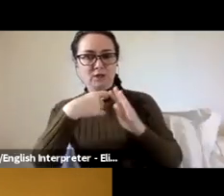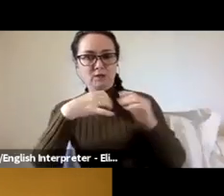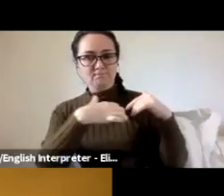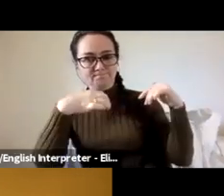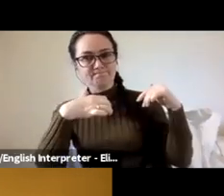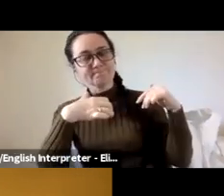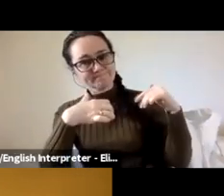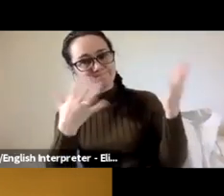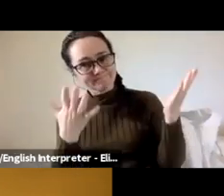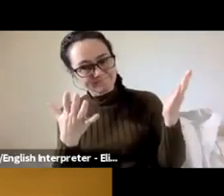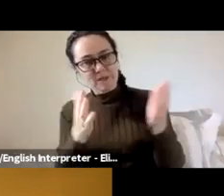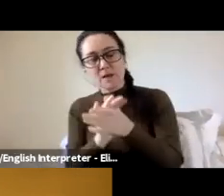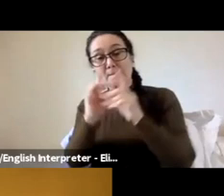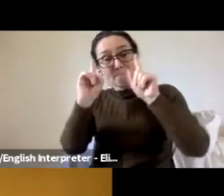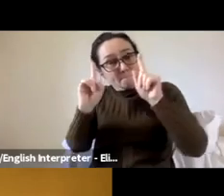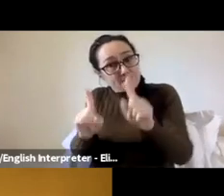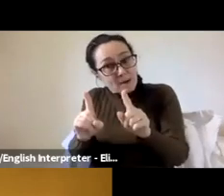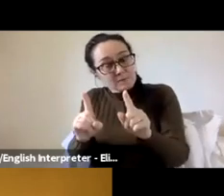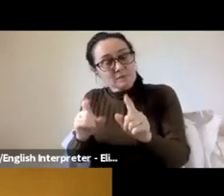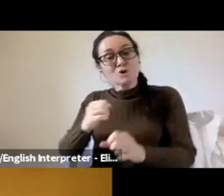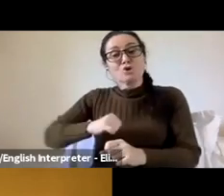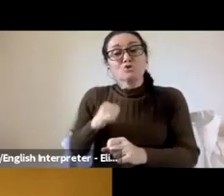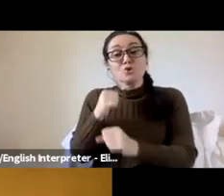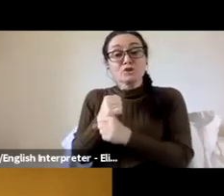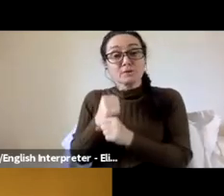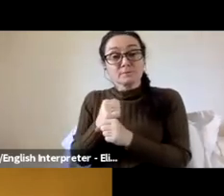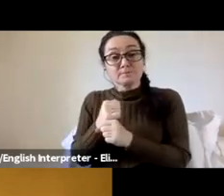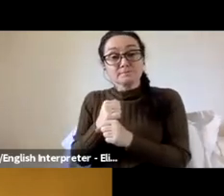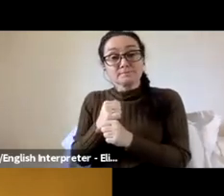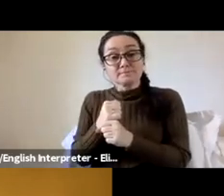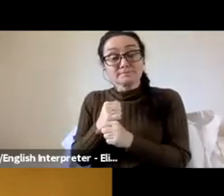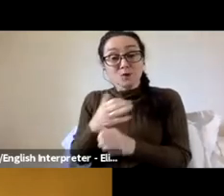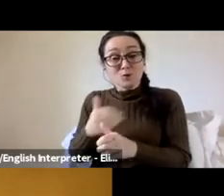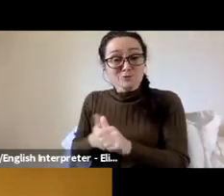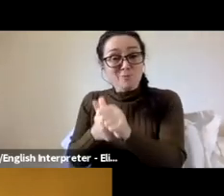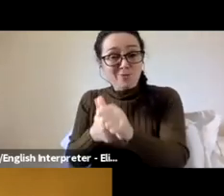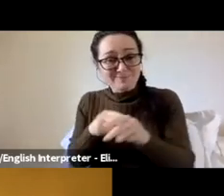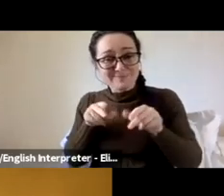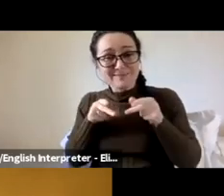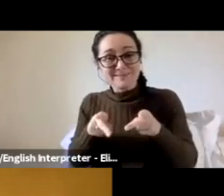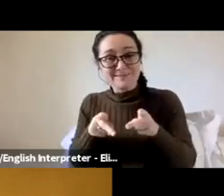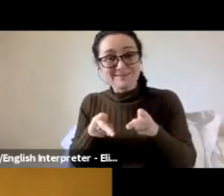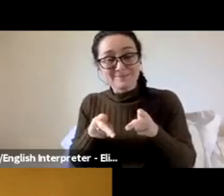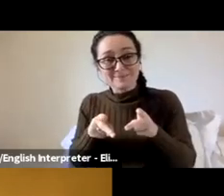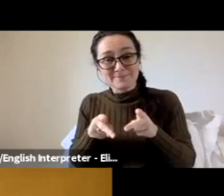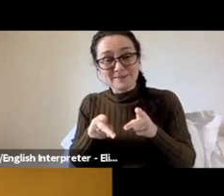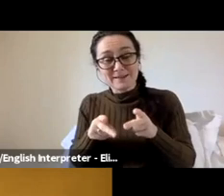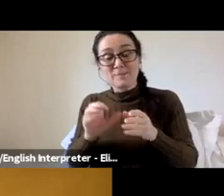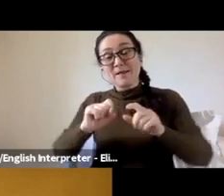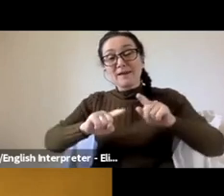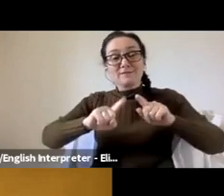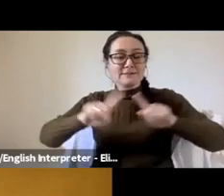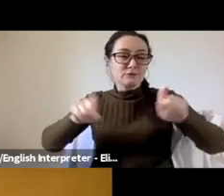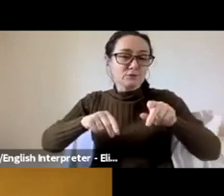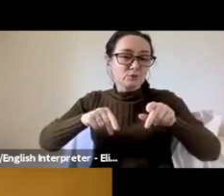But, and this is a big but, the Scottish government support the system. And you know, and there is different ways how they support